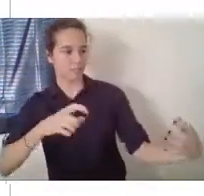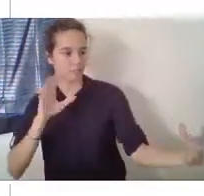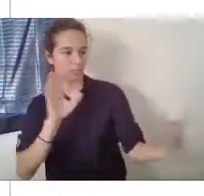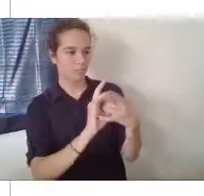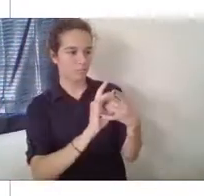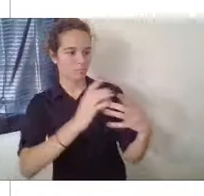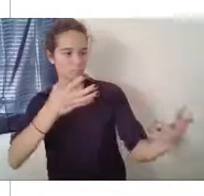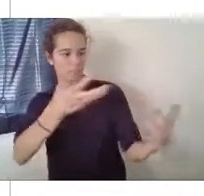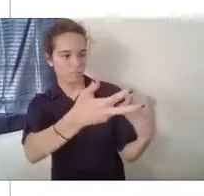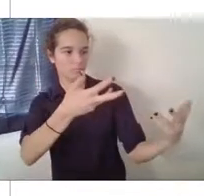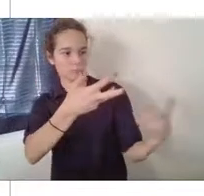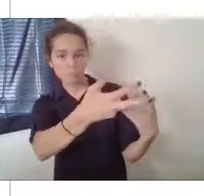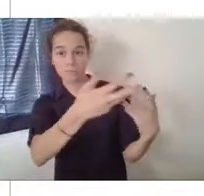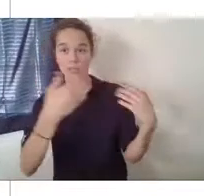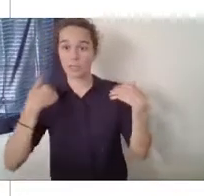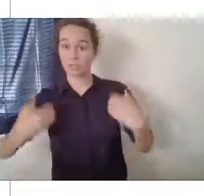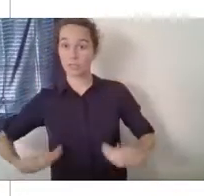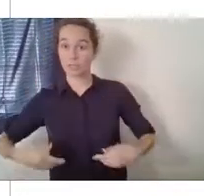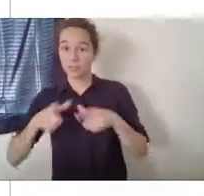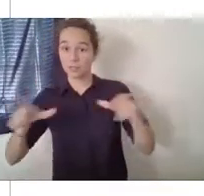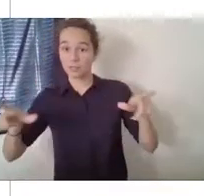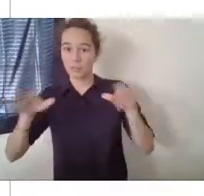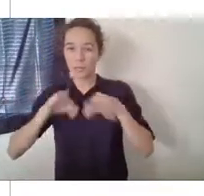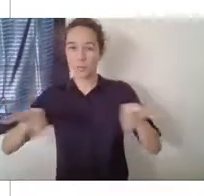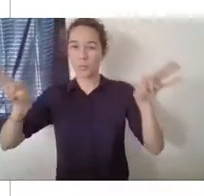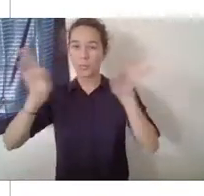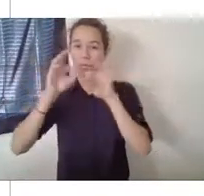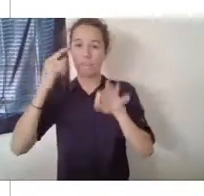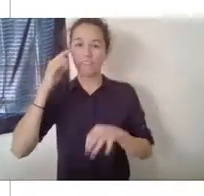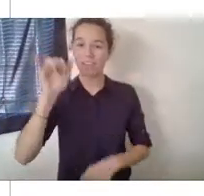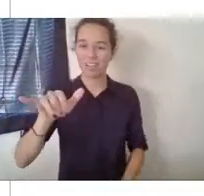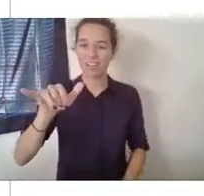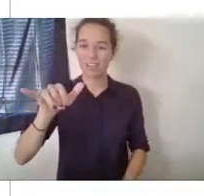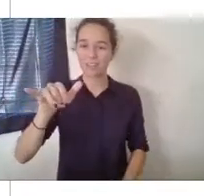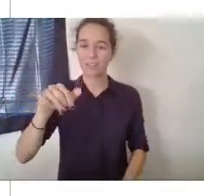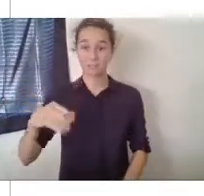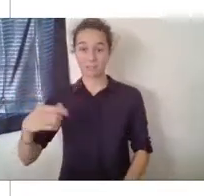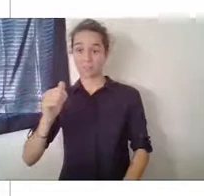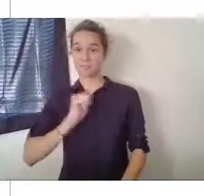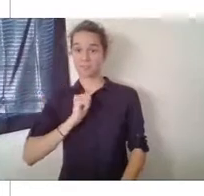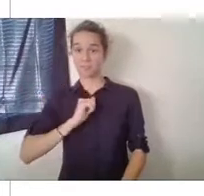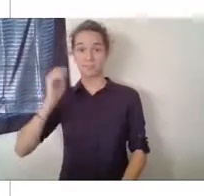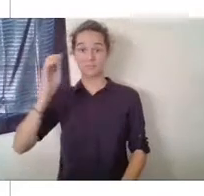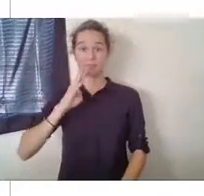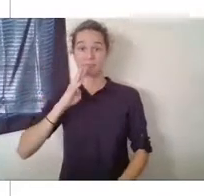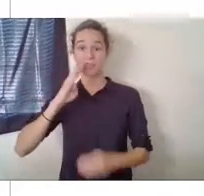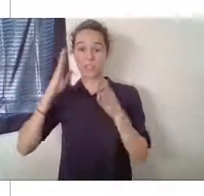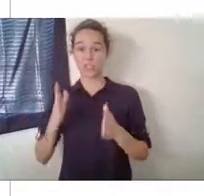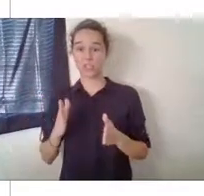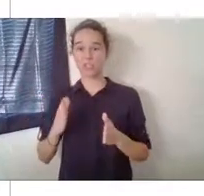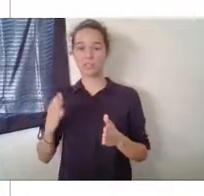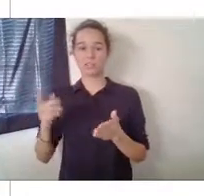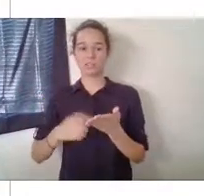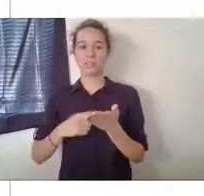that. As a speaker, we can be so focused on our own body language that we never even notice what the audience is doing. And